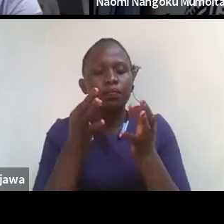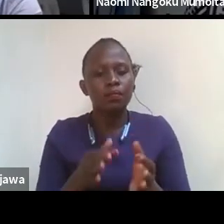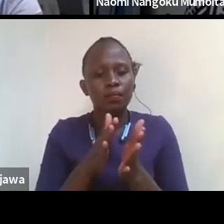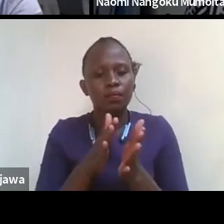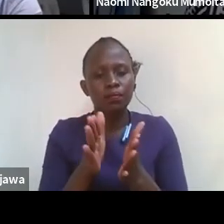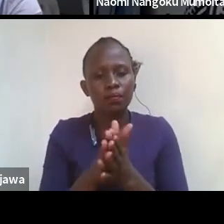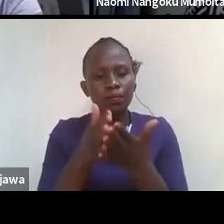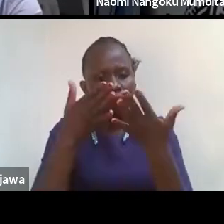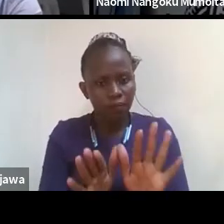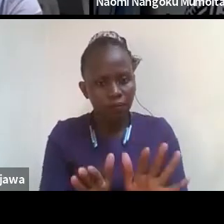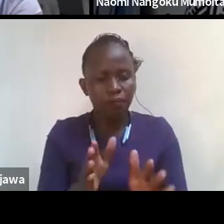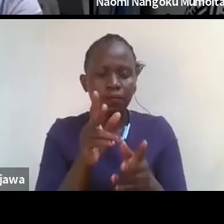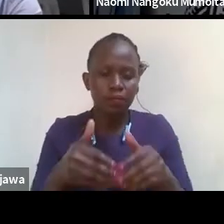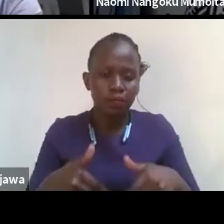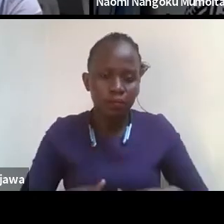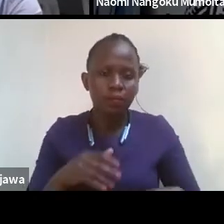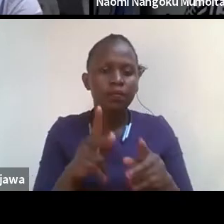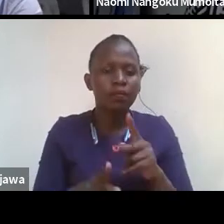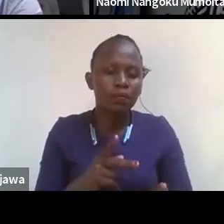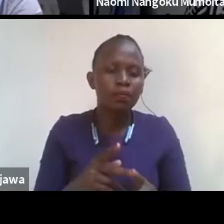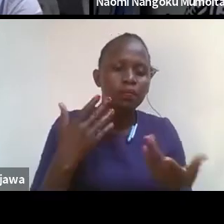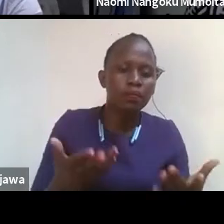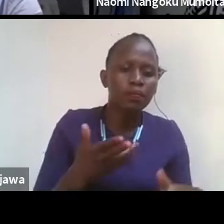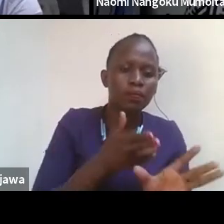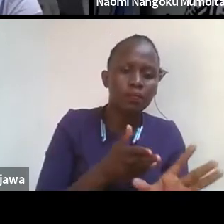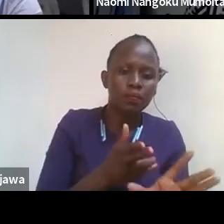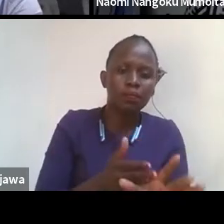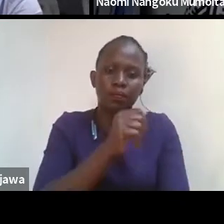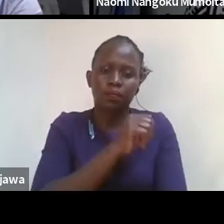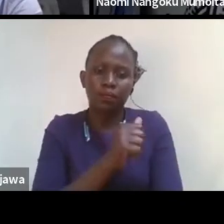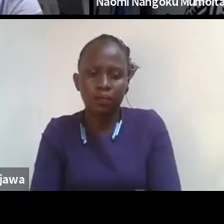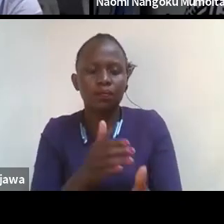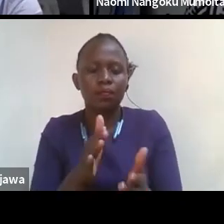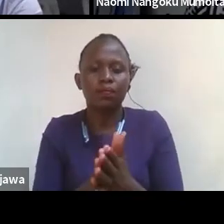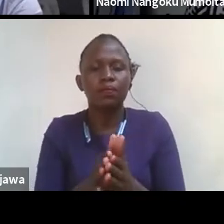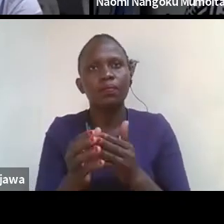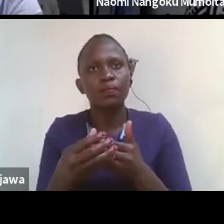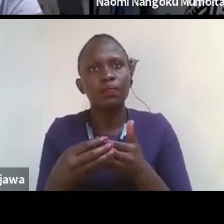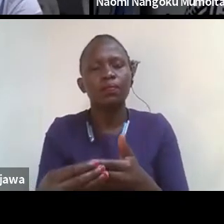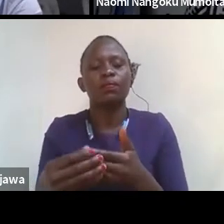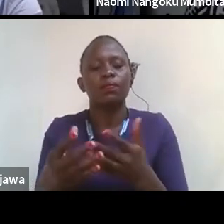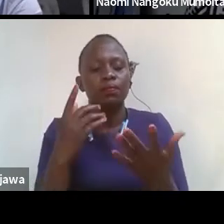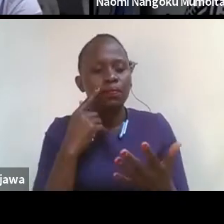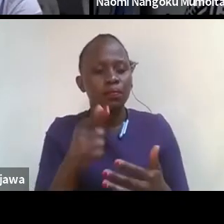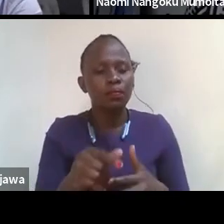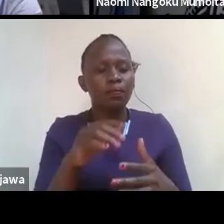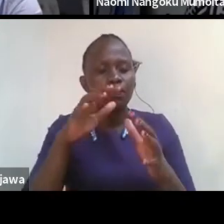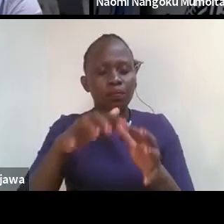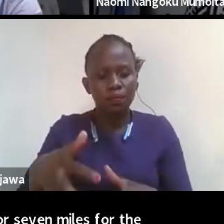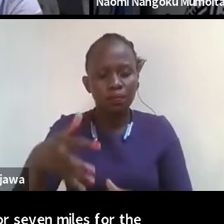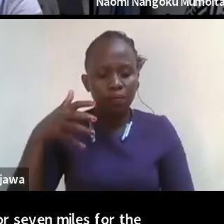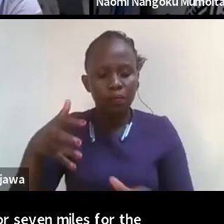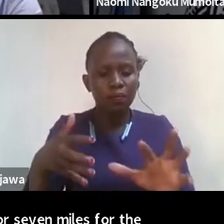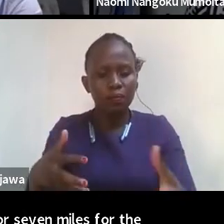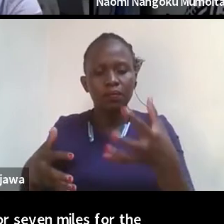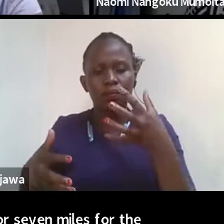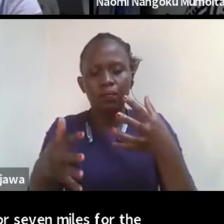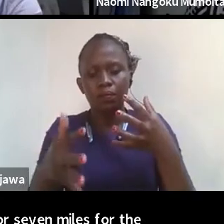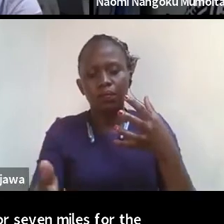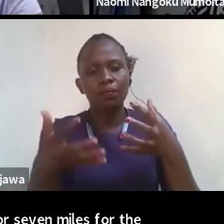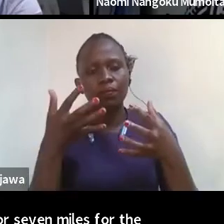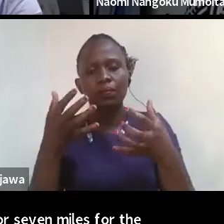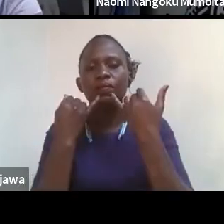Petroleum Authority, and of course the Directorate of Geophysical Survey and Mines for the mining information. Look at UNDP for those kinds of